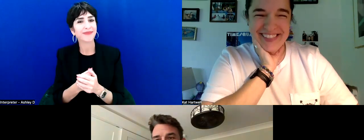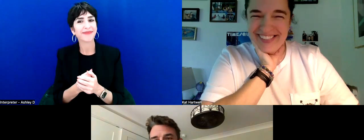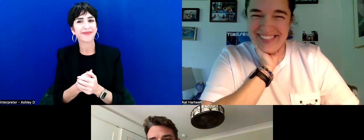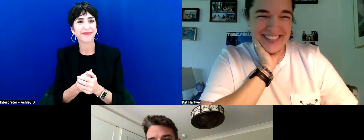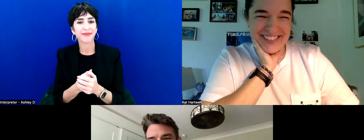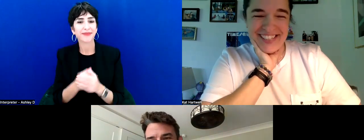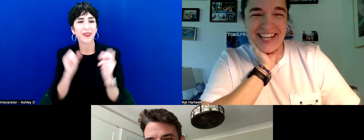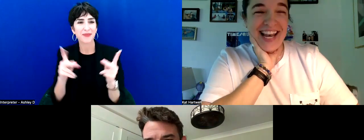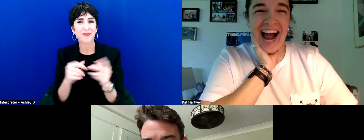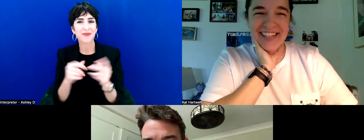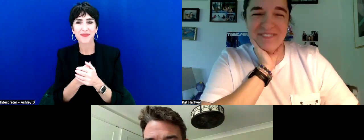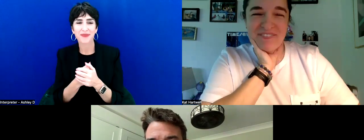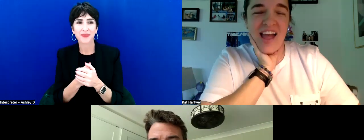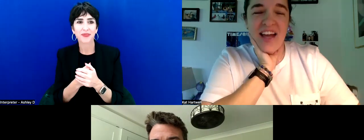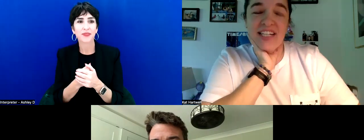Okay.